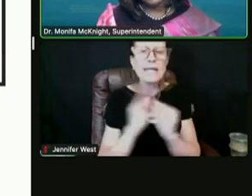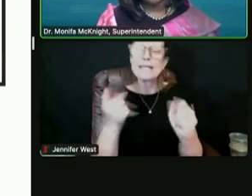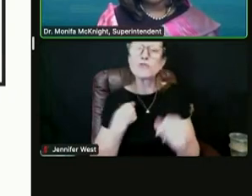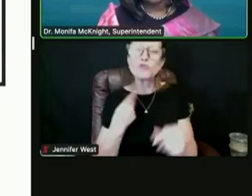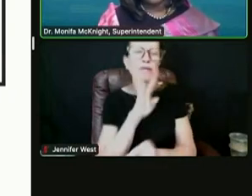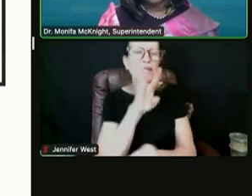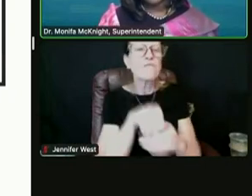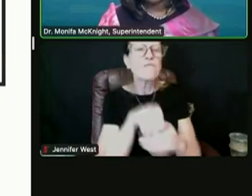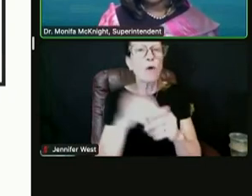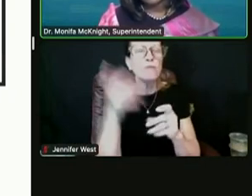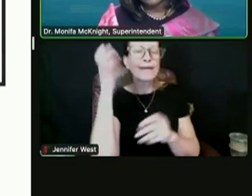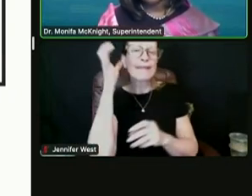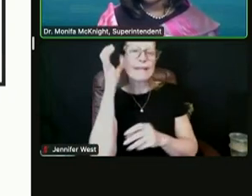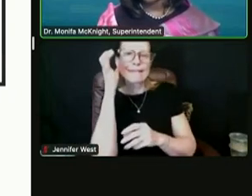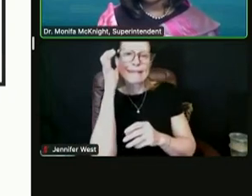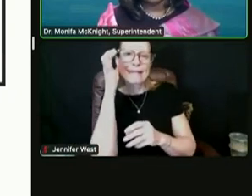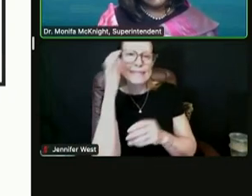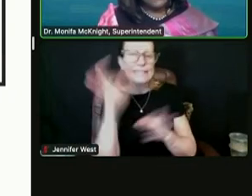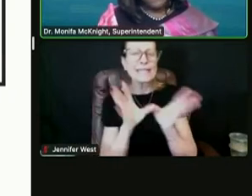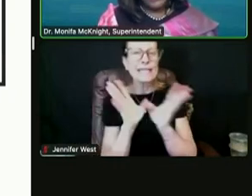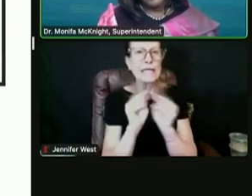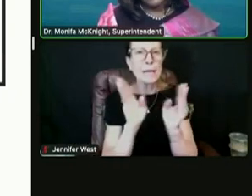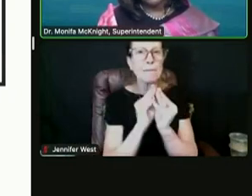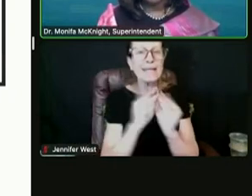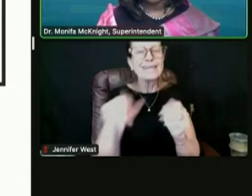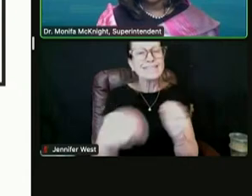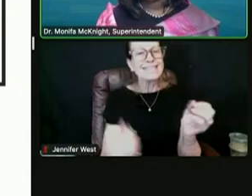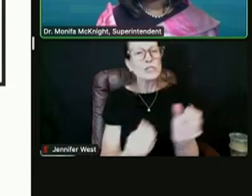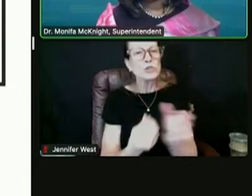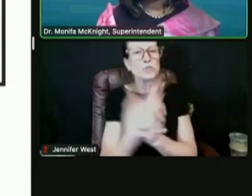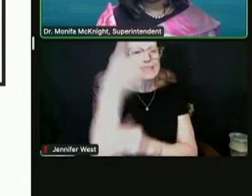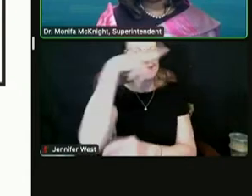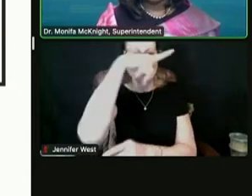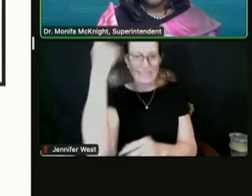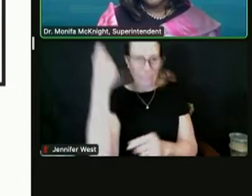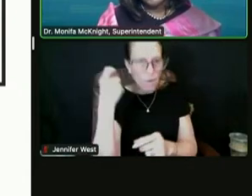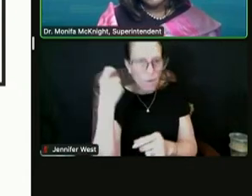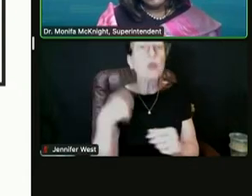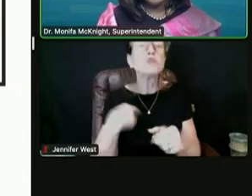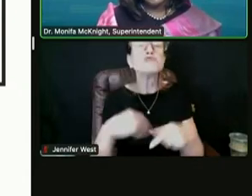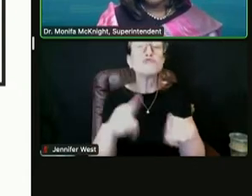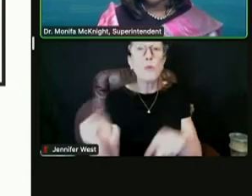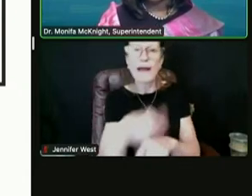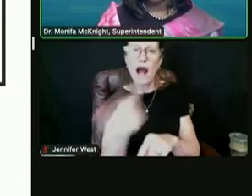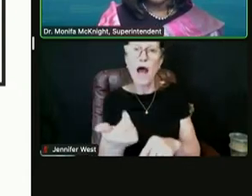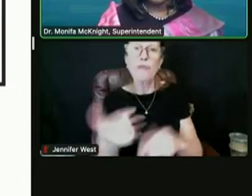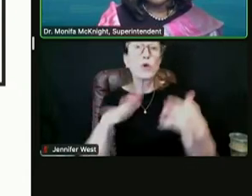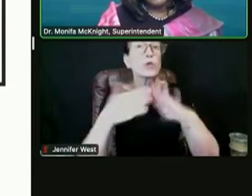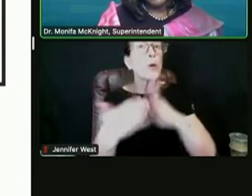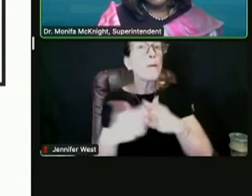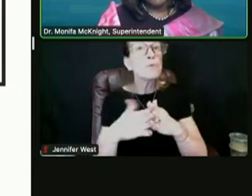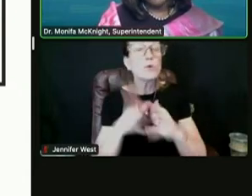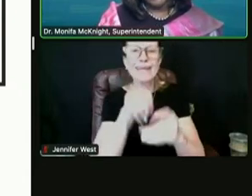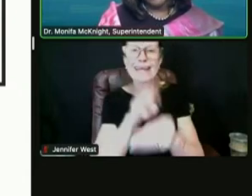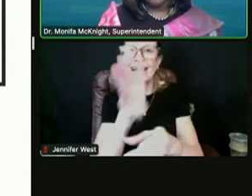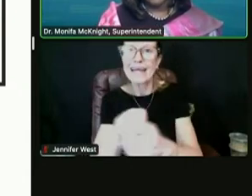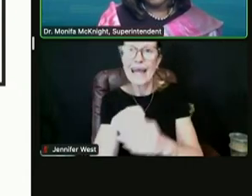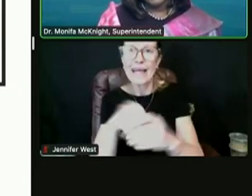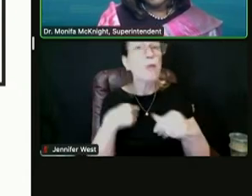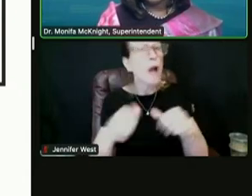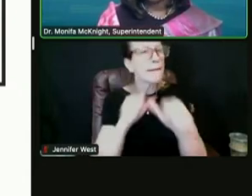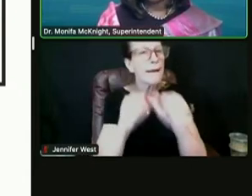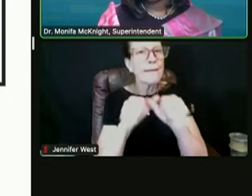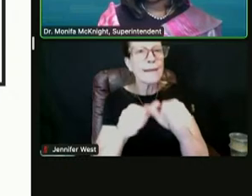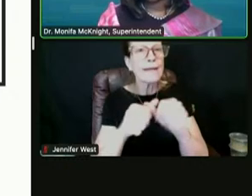sessions that I held the spring, the summer, and gave lots of feedback there. During other community engagement opportunities, I continue to hear from our